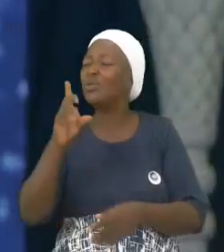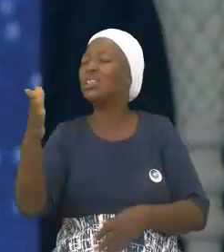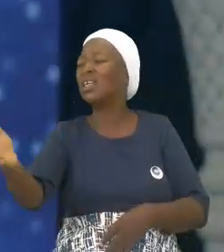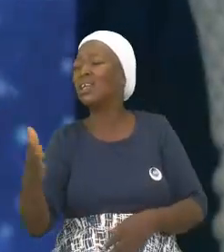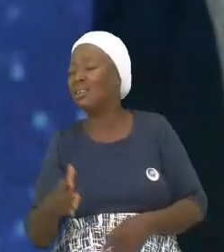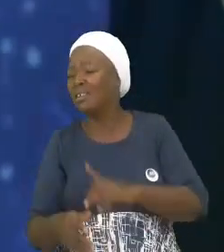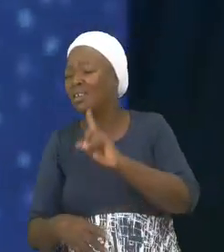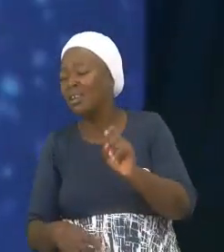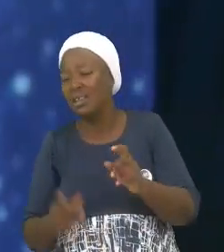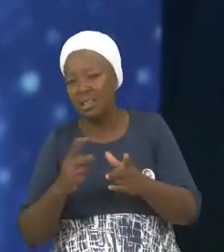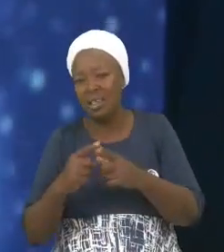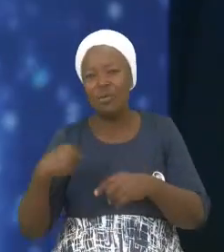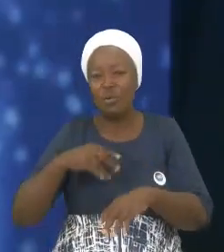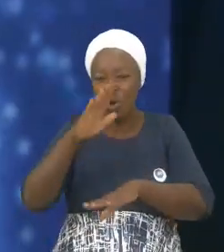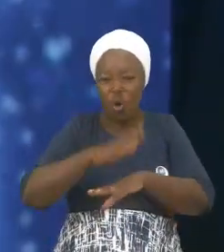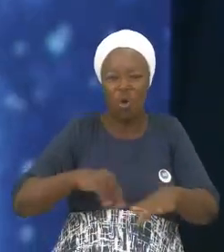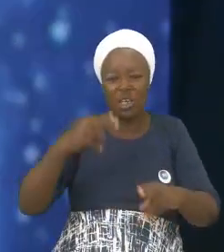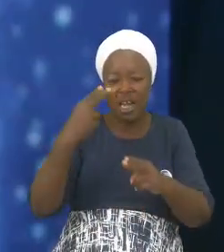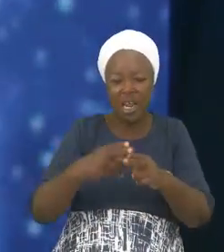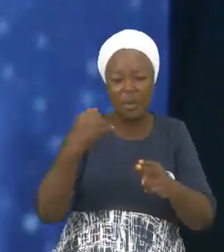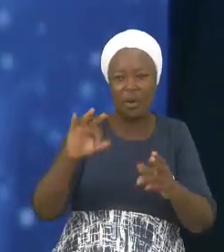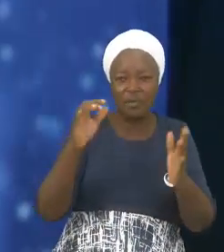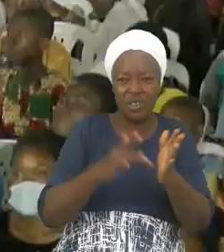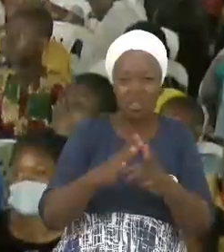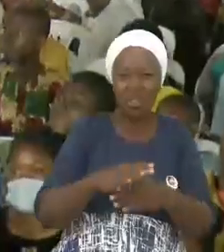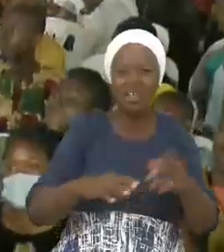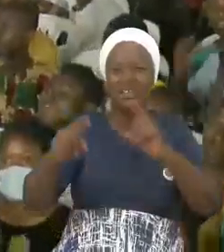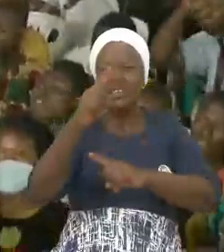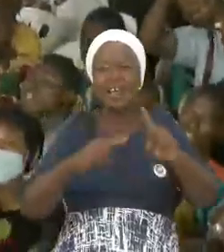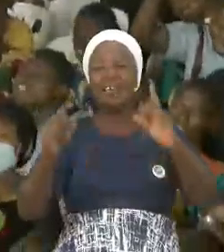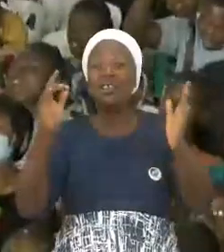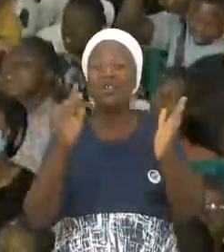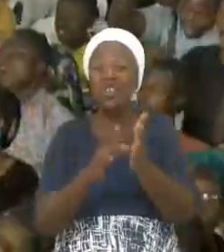We mention the name of Jesus. Somebody shout, Jesus.